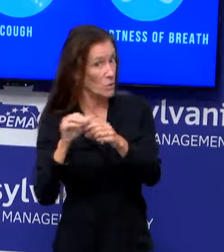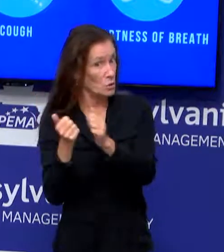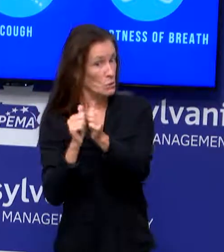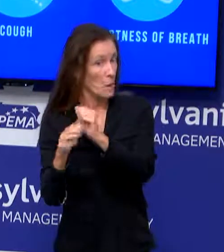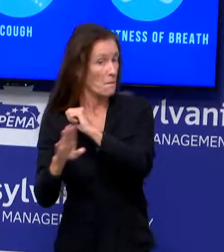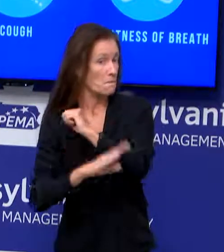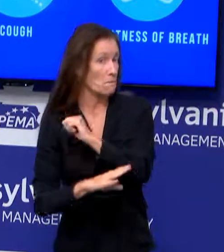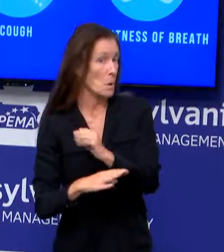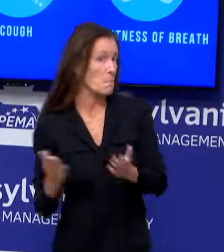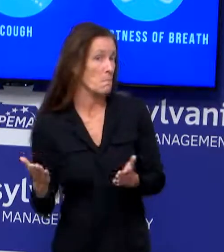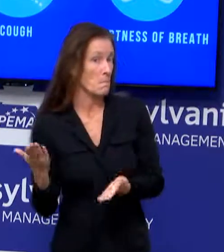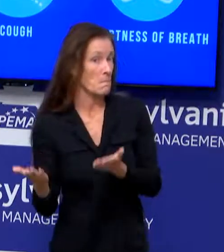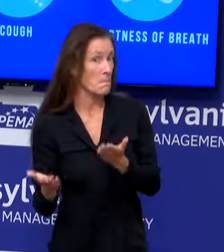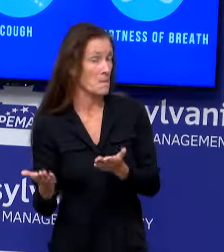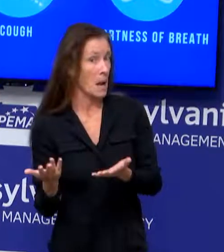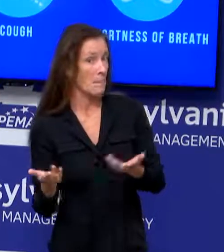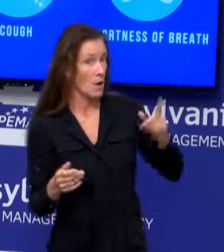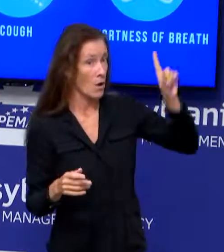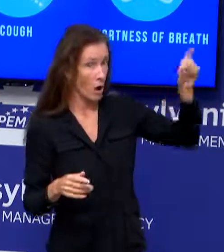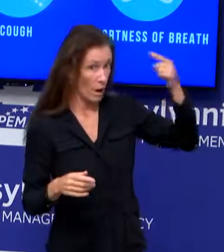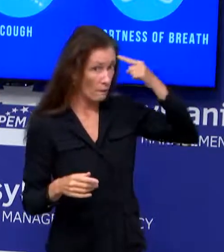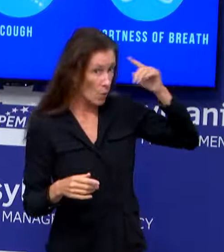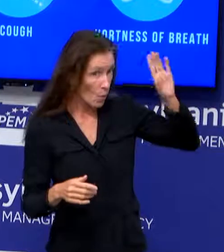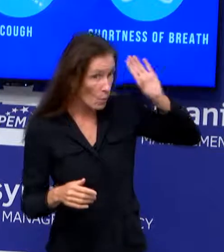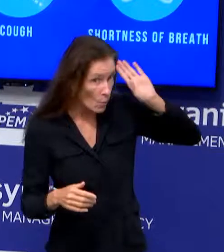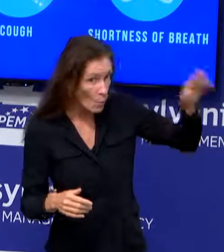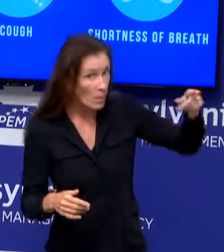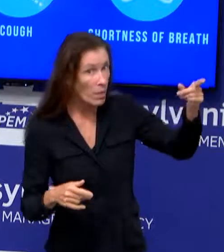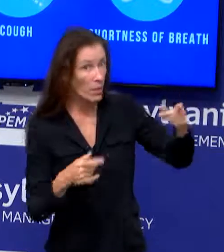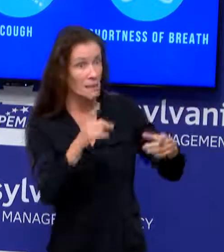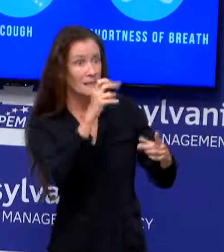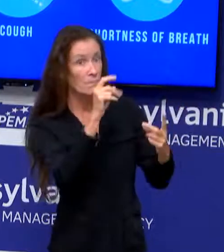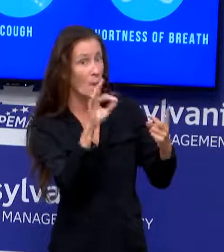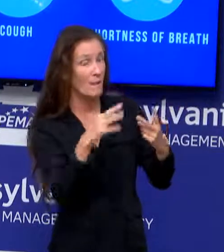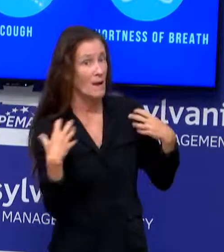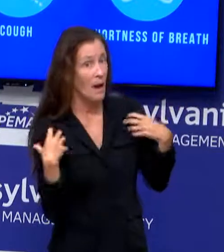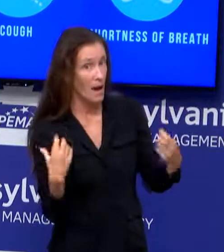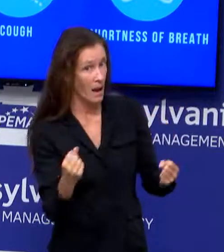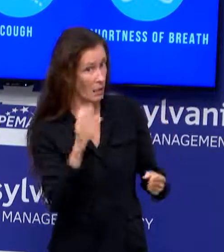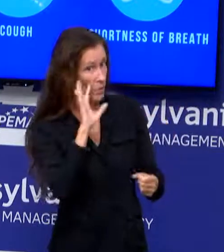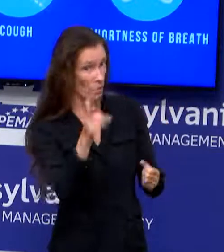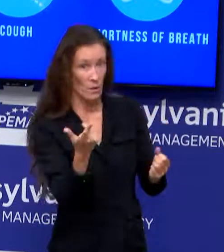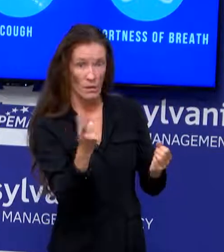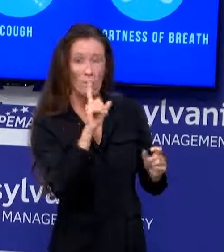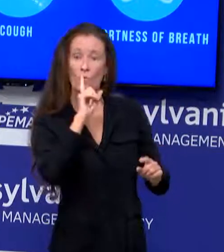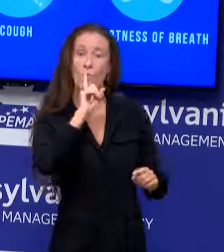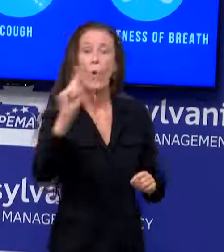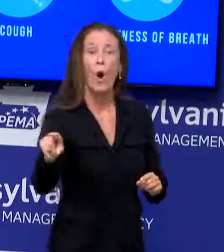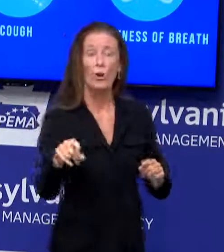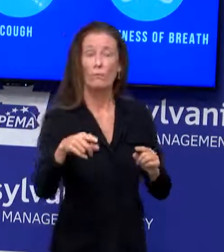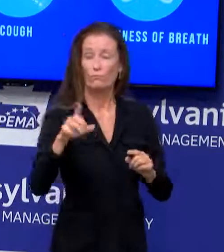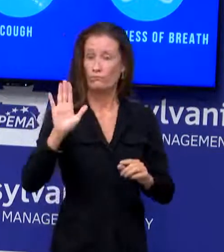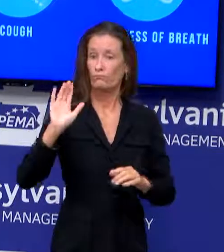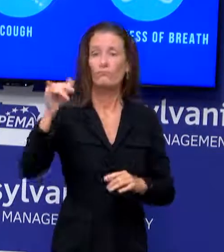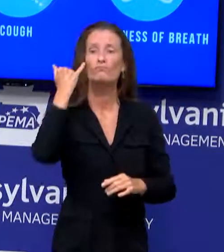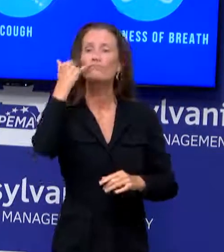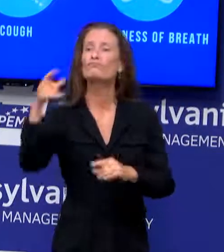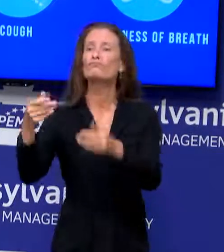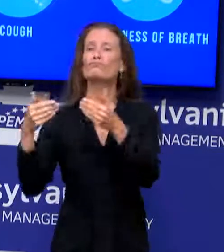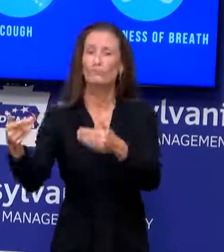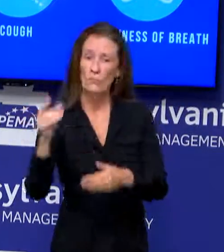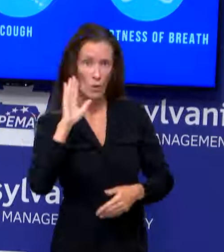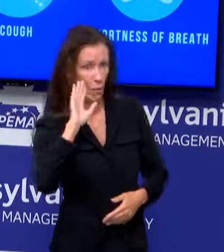prepared to take a next step to potentially codify an order to put that on hold till January of 21? The governor has been very clear about that. There are no plans to do